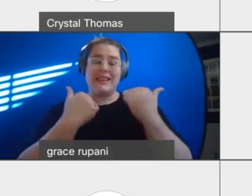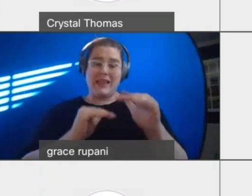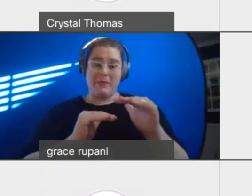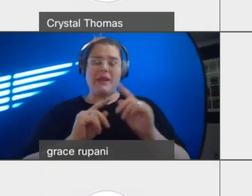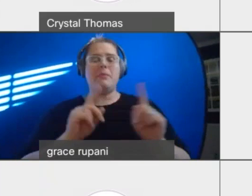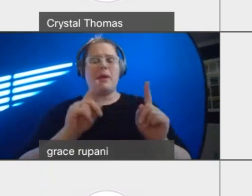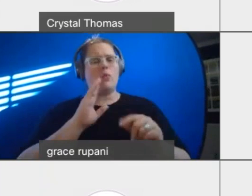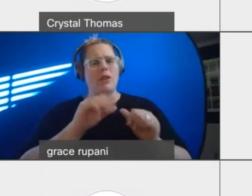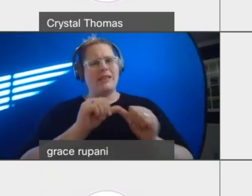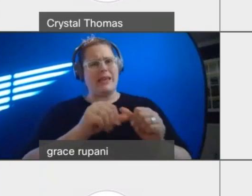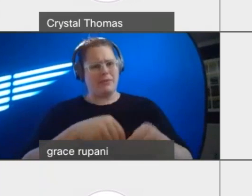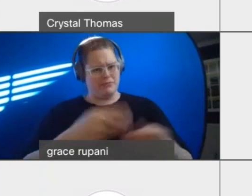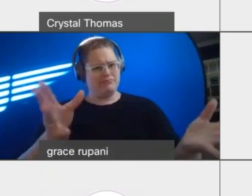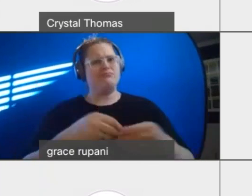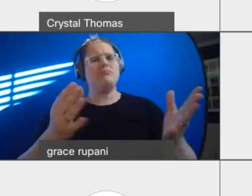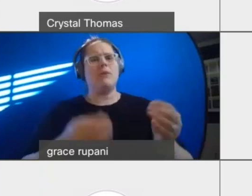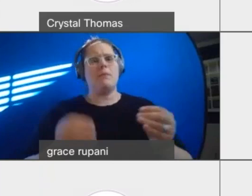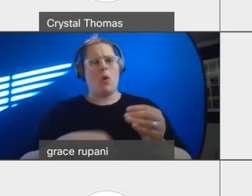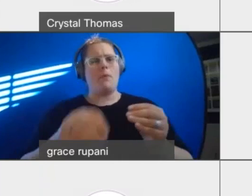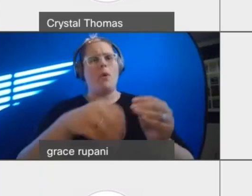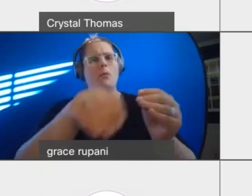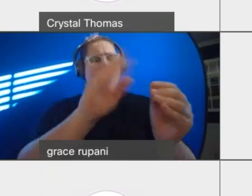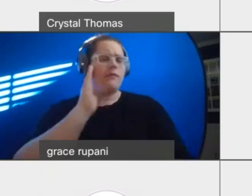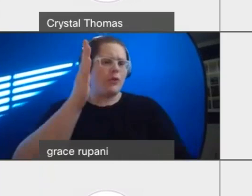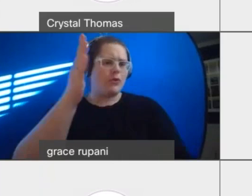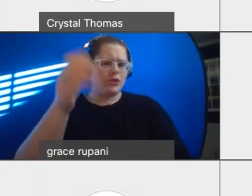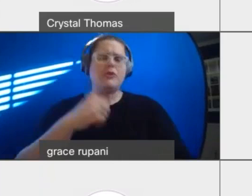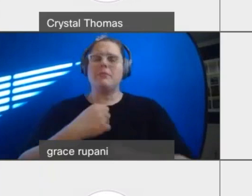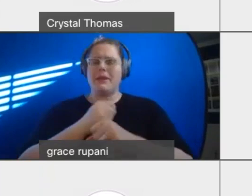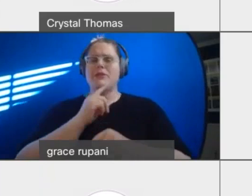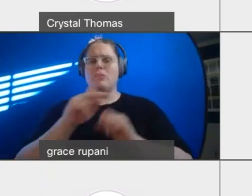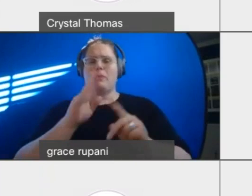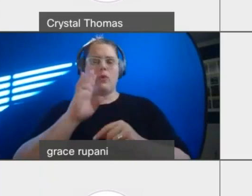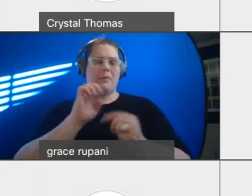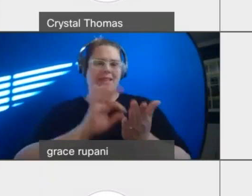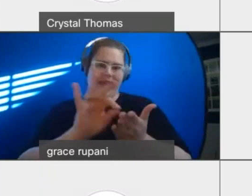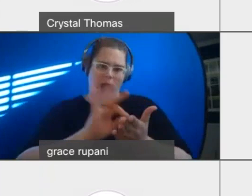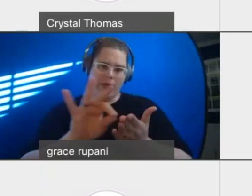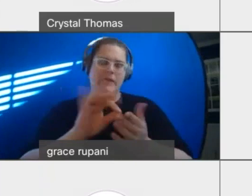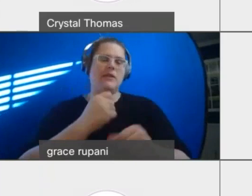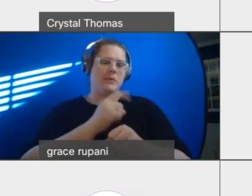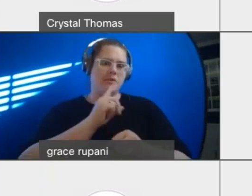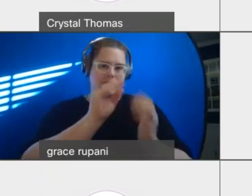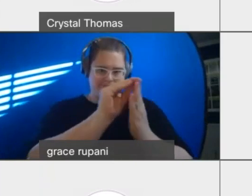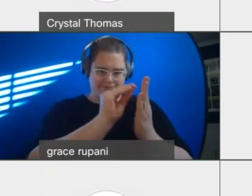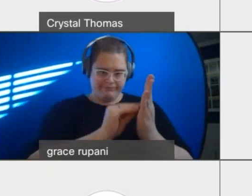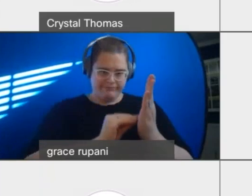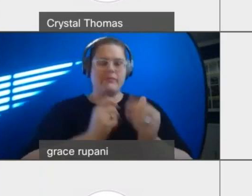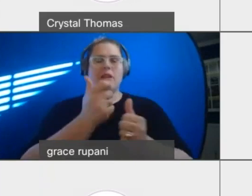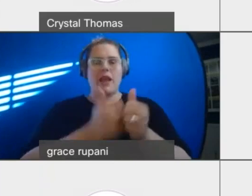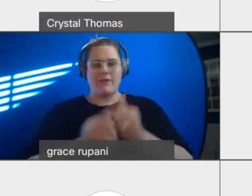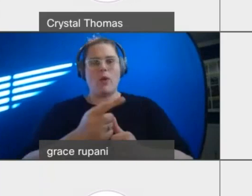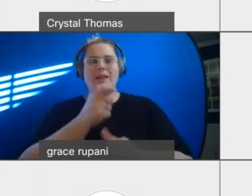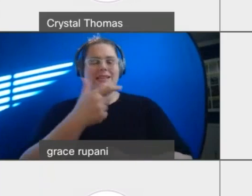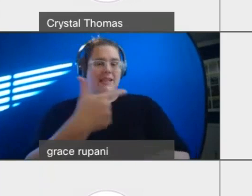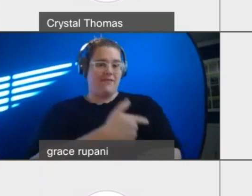people that they are going to be accounted for, and we do want to make sure that everybody is vaccinated. It